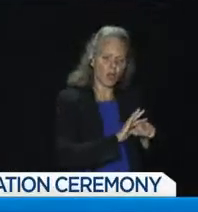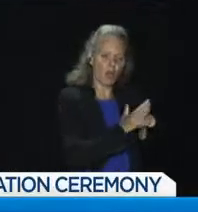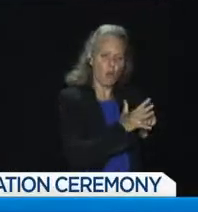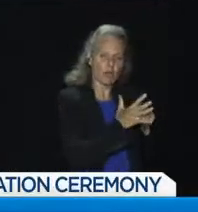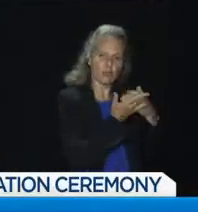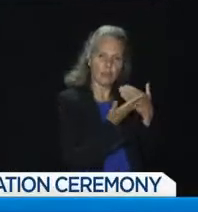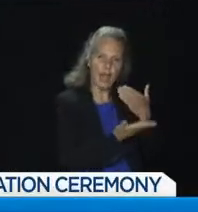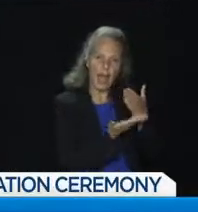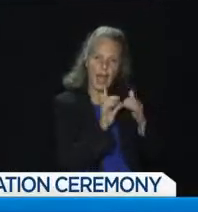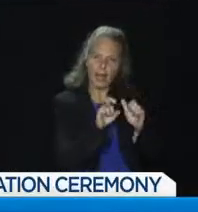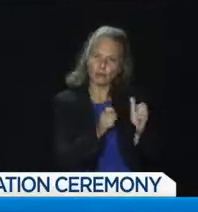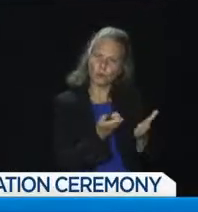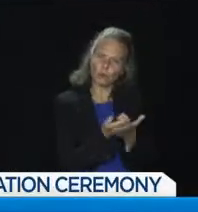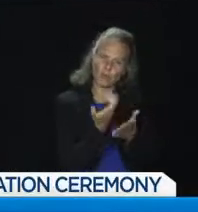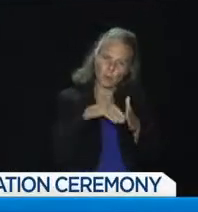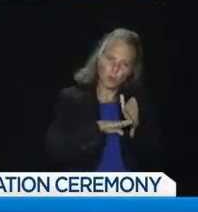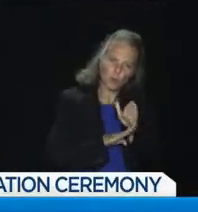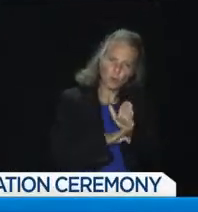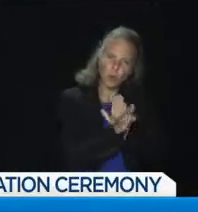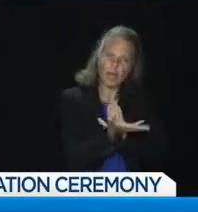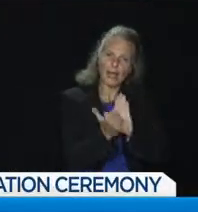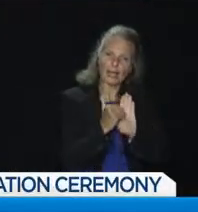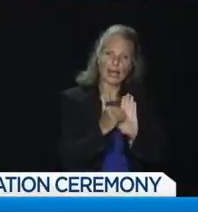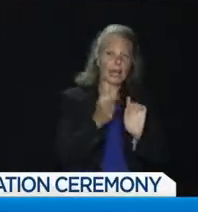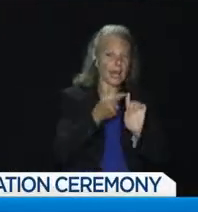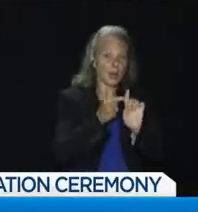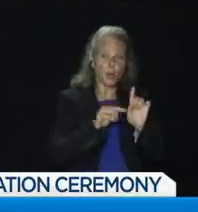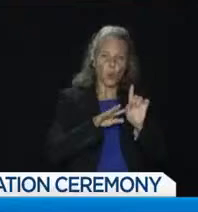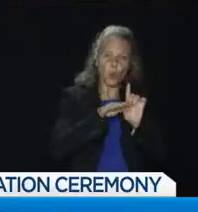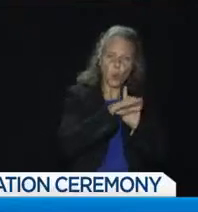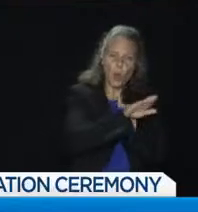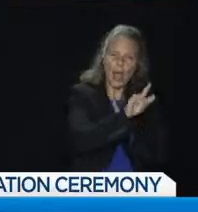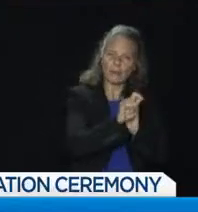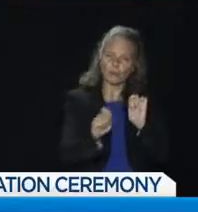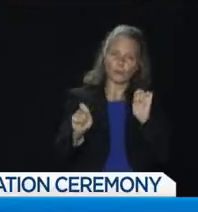crisis, of walking forward on the path of reconciliation,